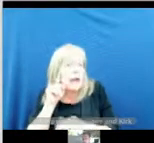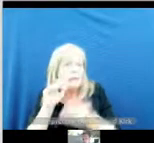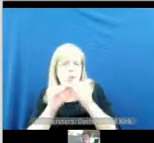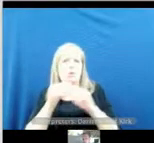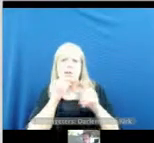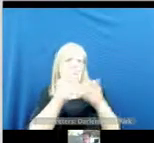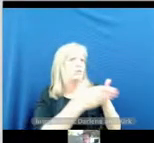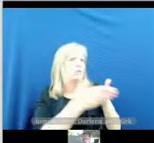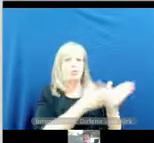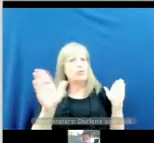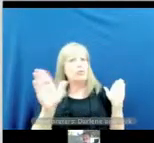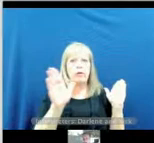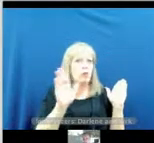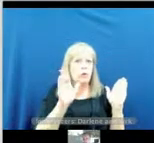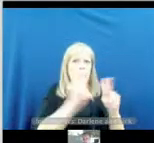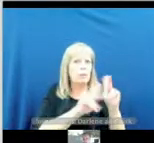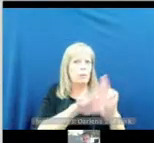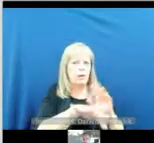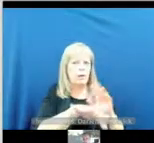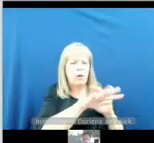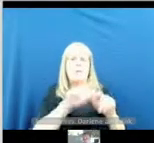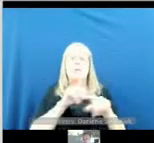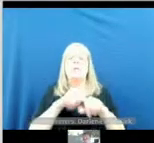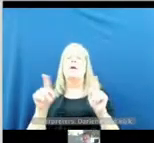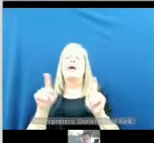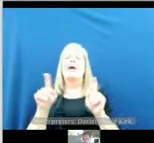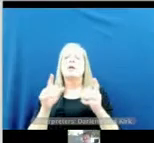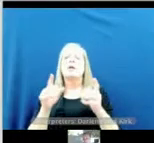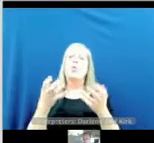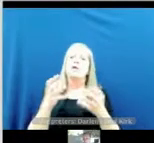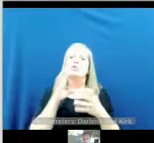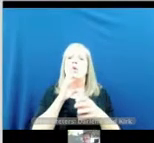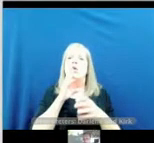we want to talk about the type of